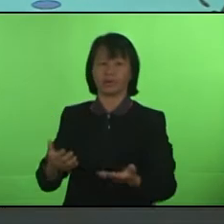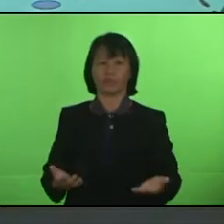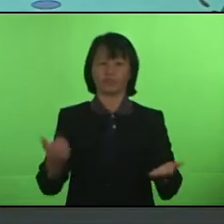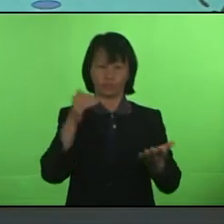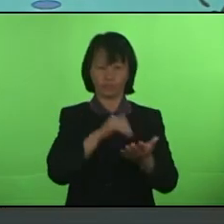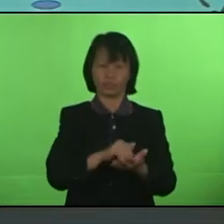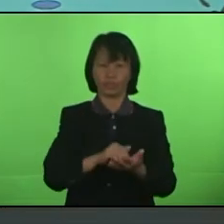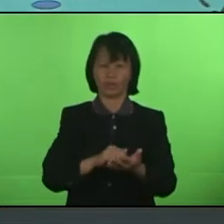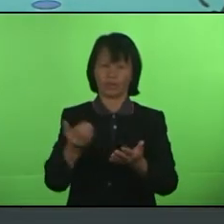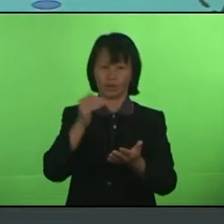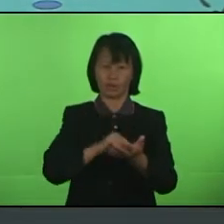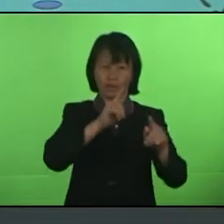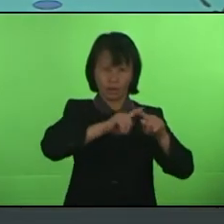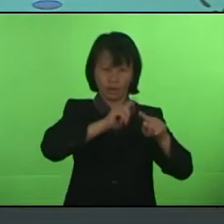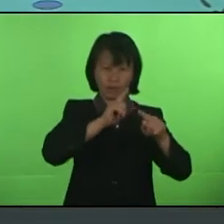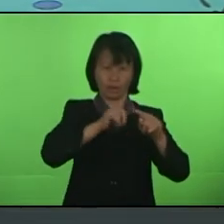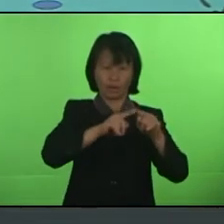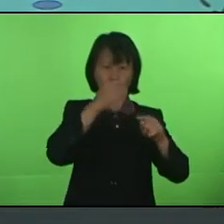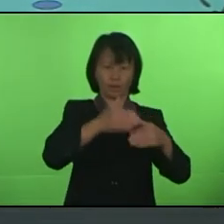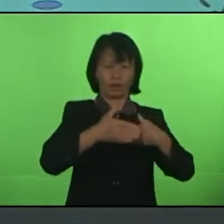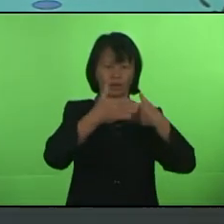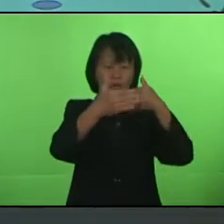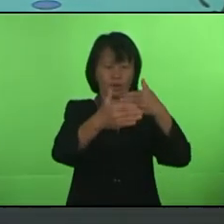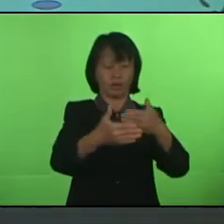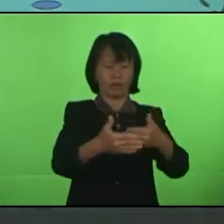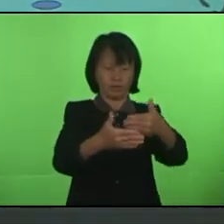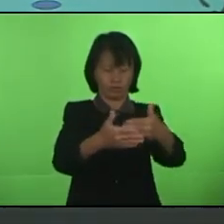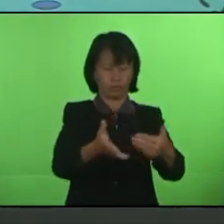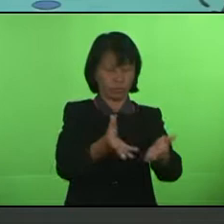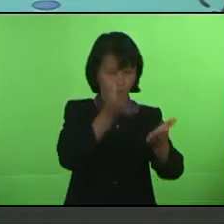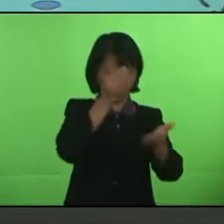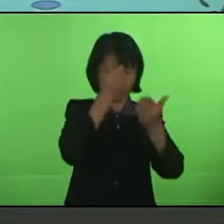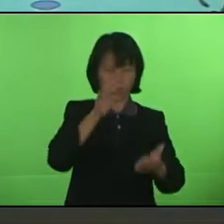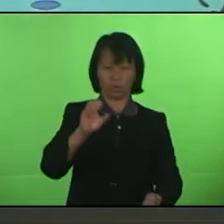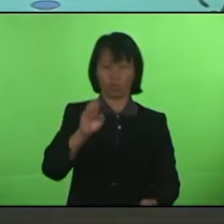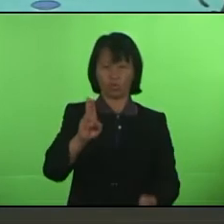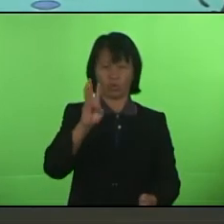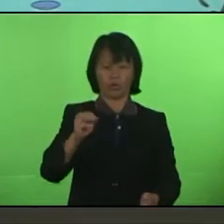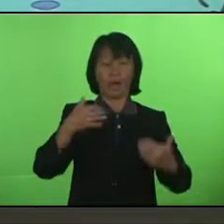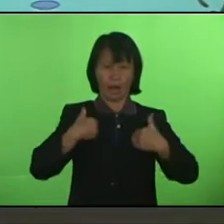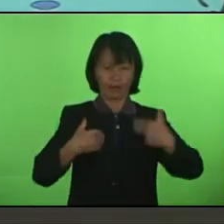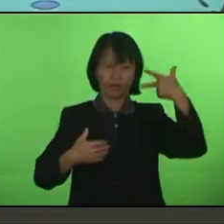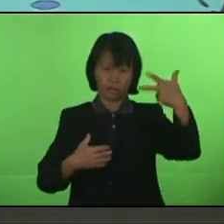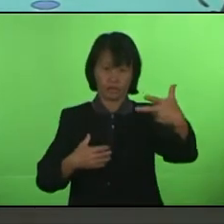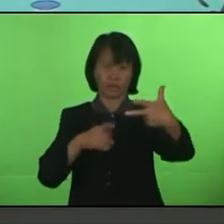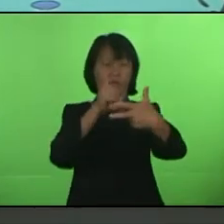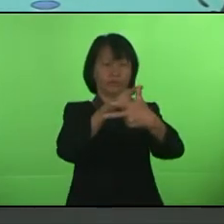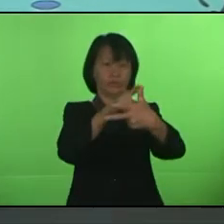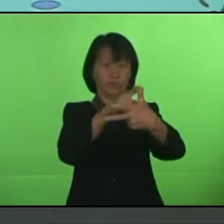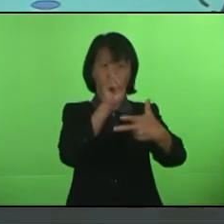the multi-mode blended approach to learning in OUM comprises three.